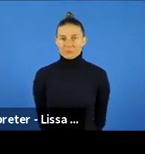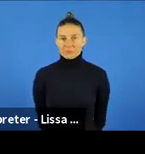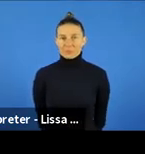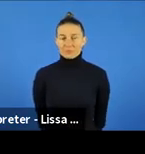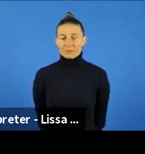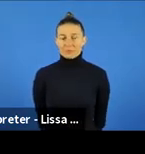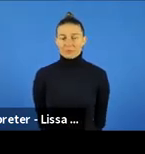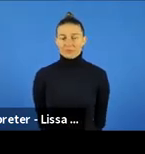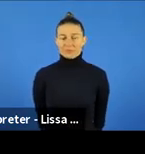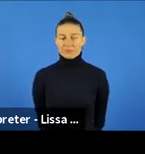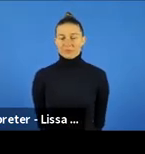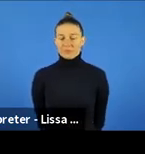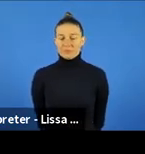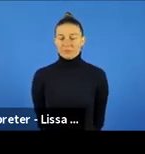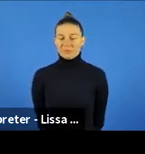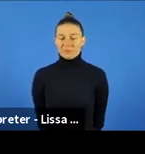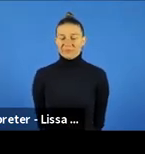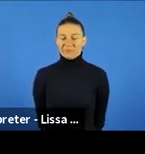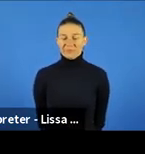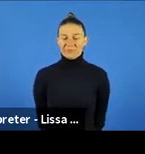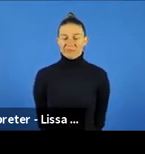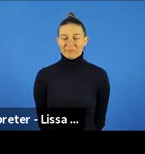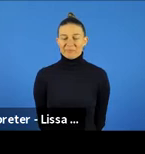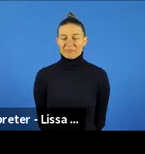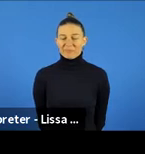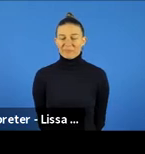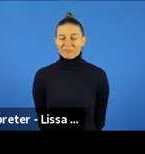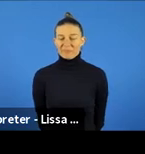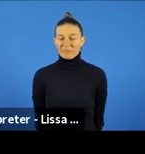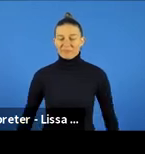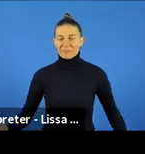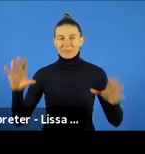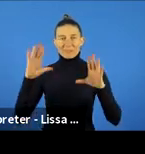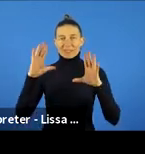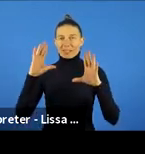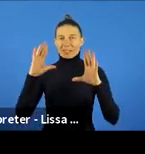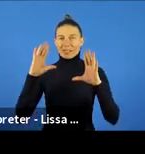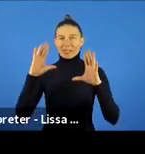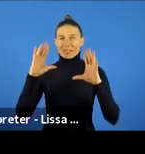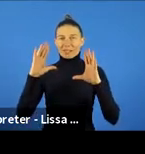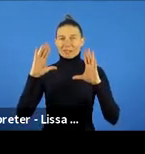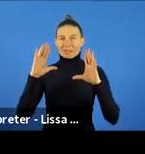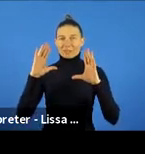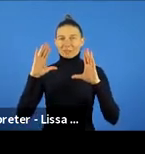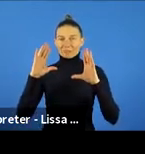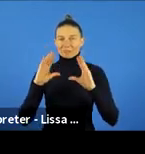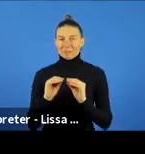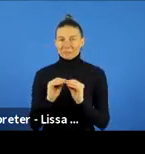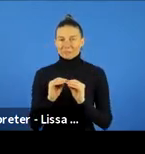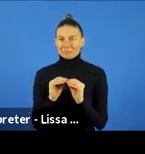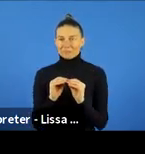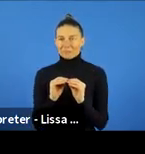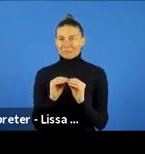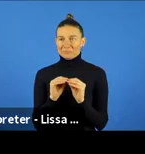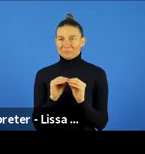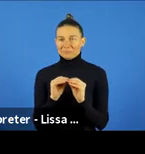start now. And okay. Rati, it's gone. Sorry? It's gone. I think it was still static. So we lost